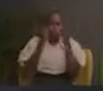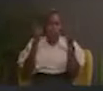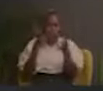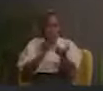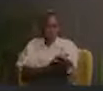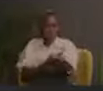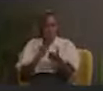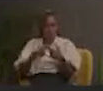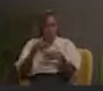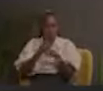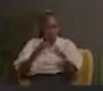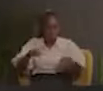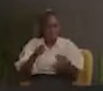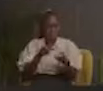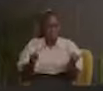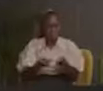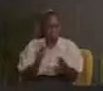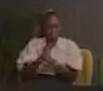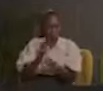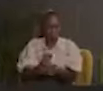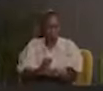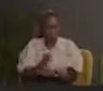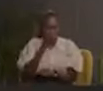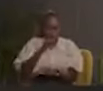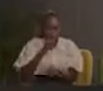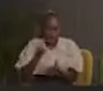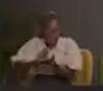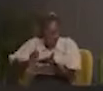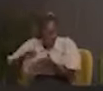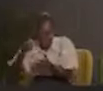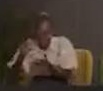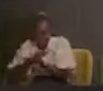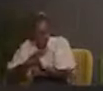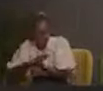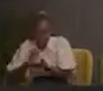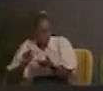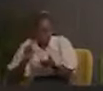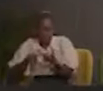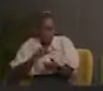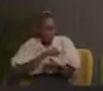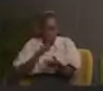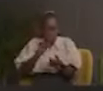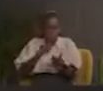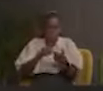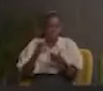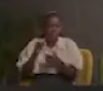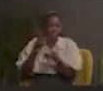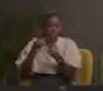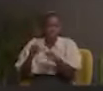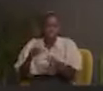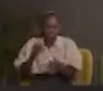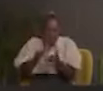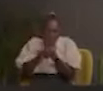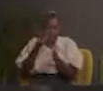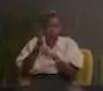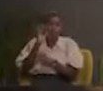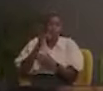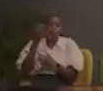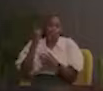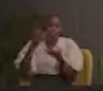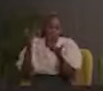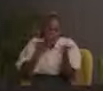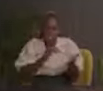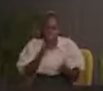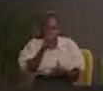work? You did not sign any paper and convince them that you were coming. They believed God was bringing you, so they took steps